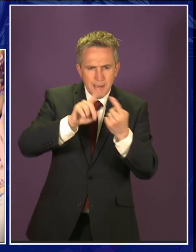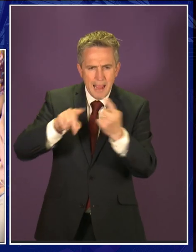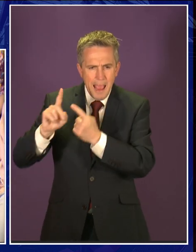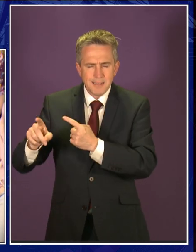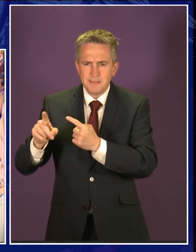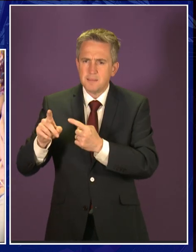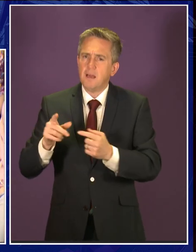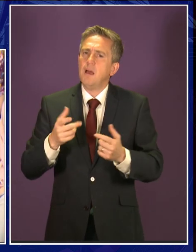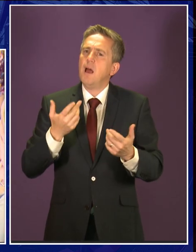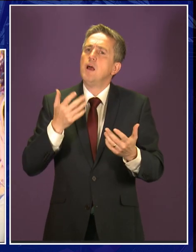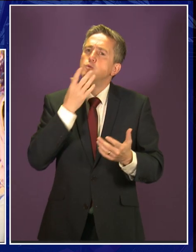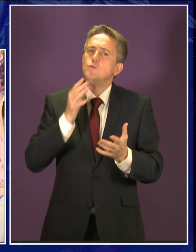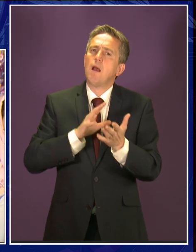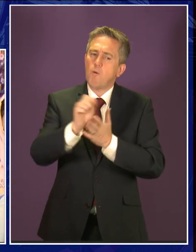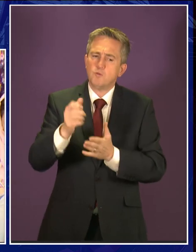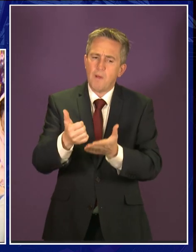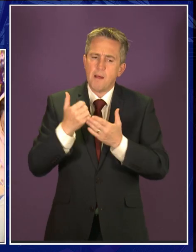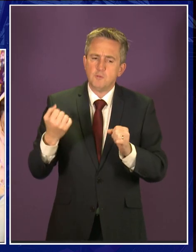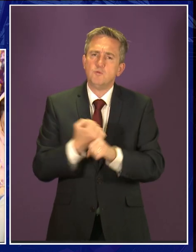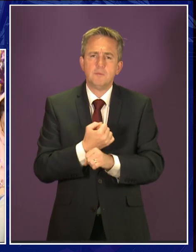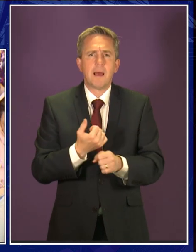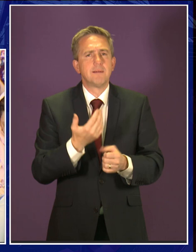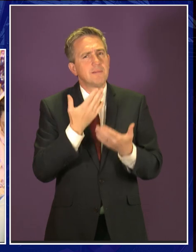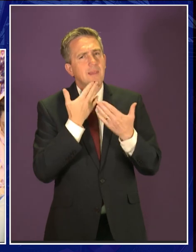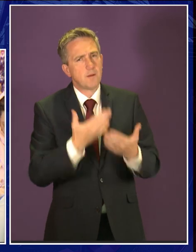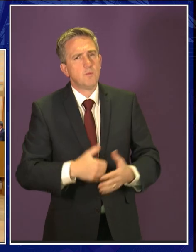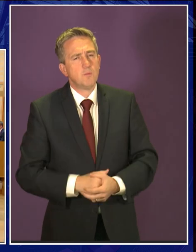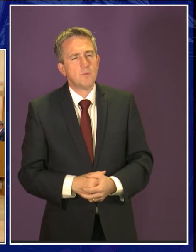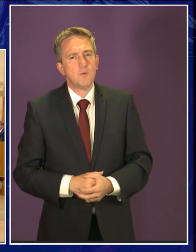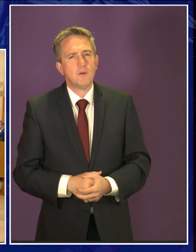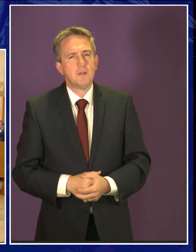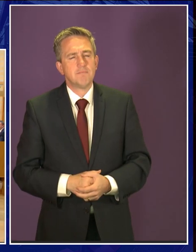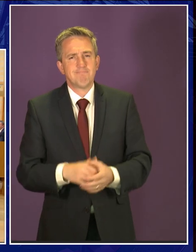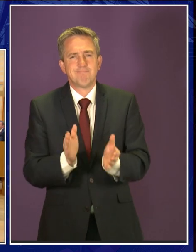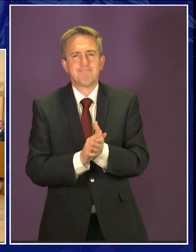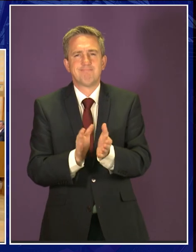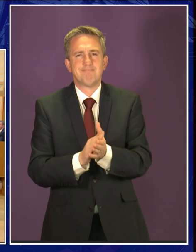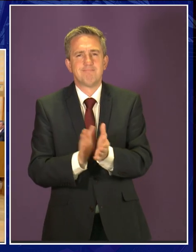I implore you all to do that. Thank you.